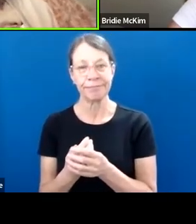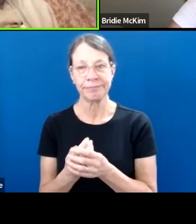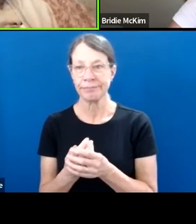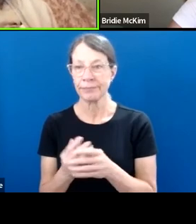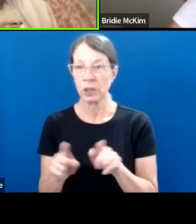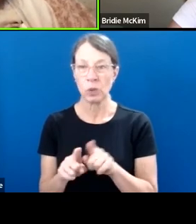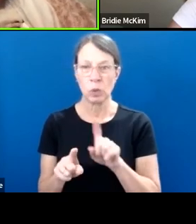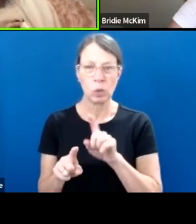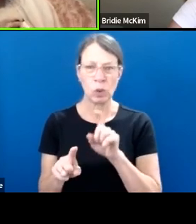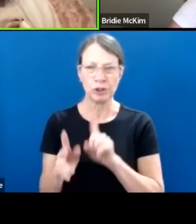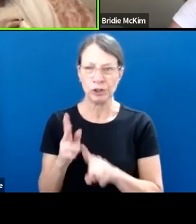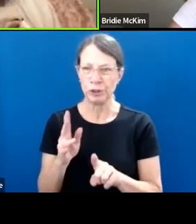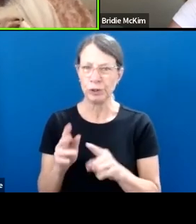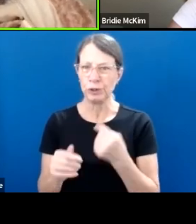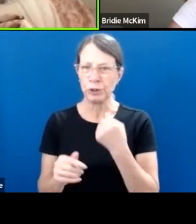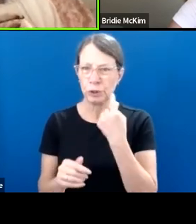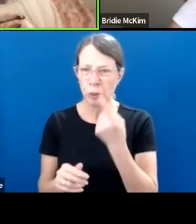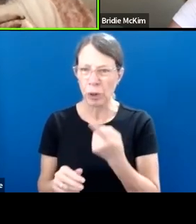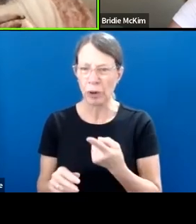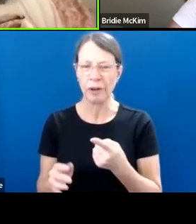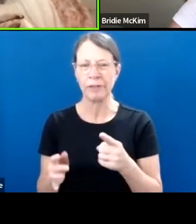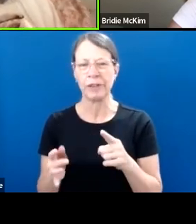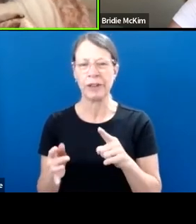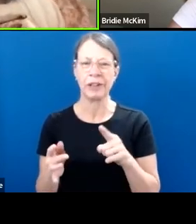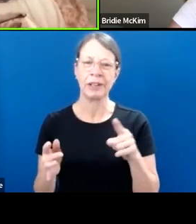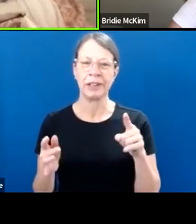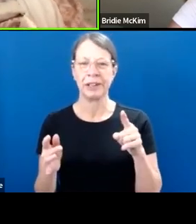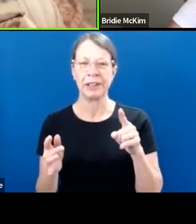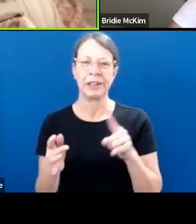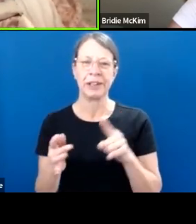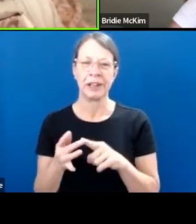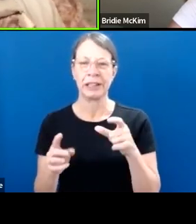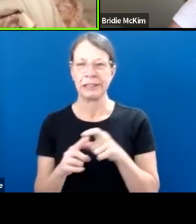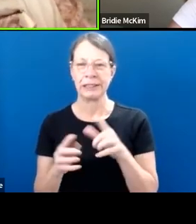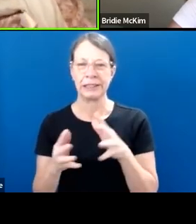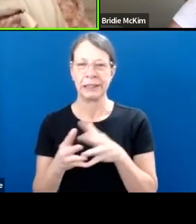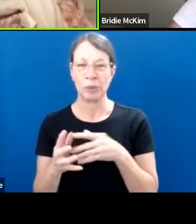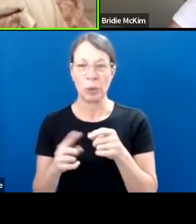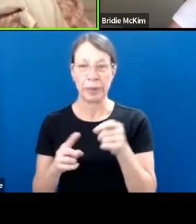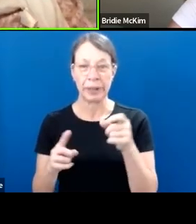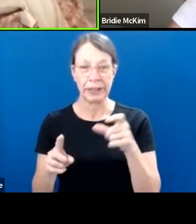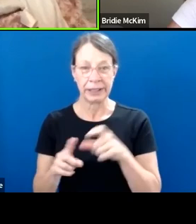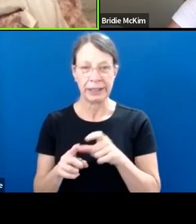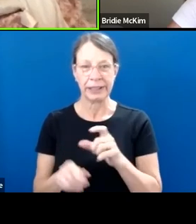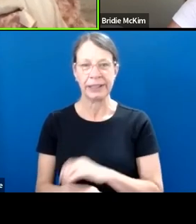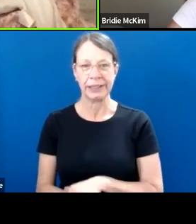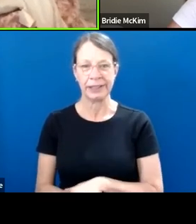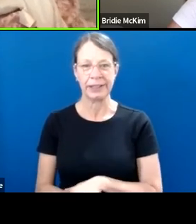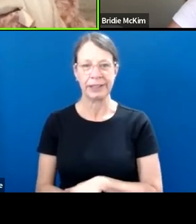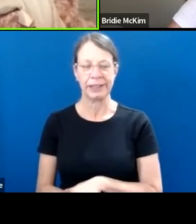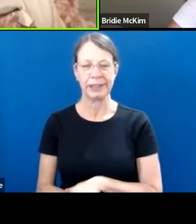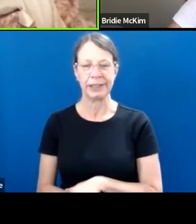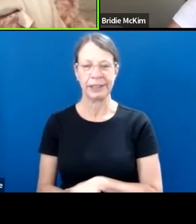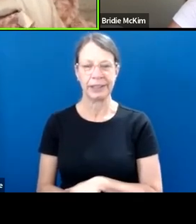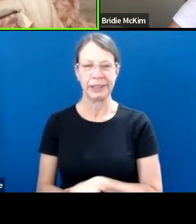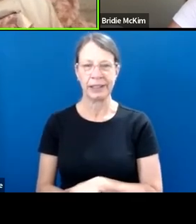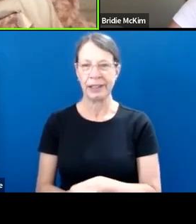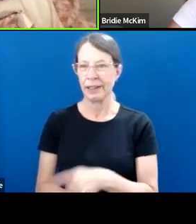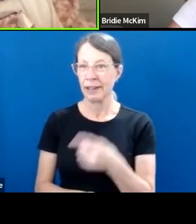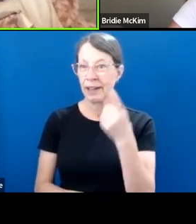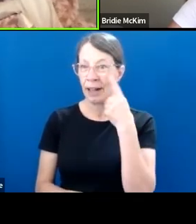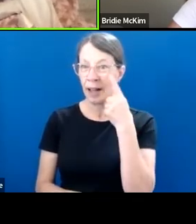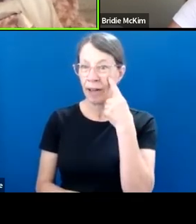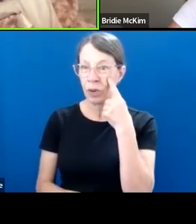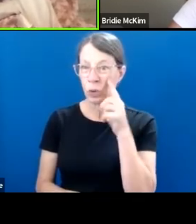International Day of People with Disability, start by sort of looking up the people in